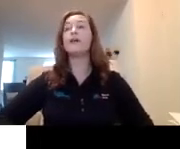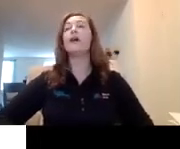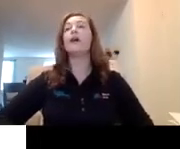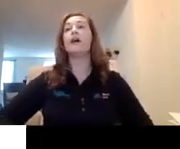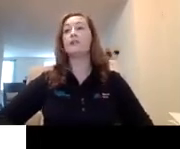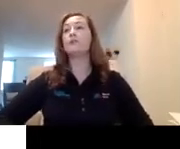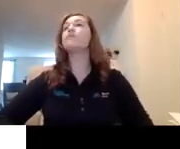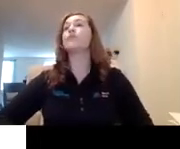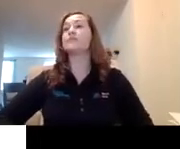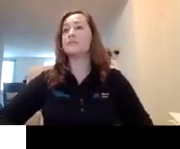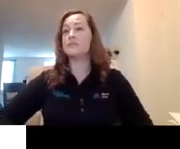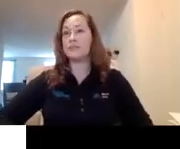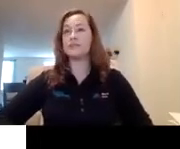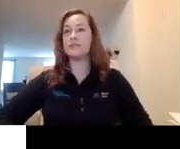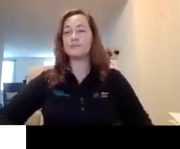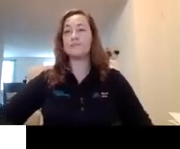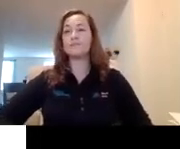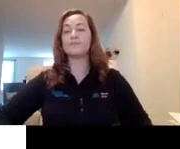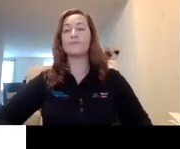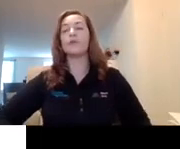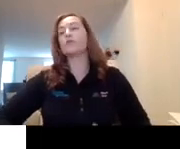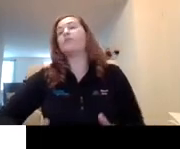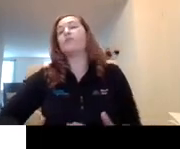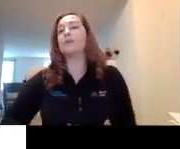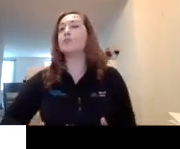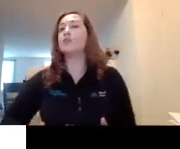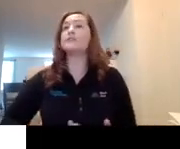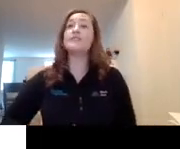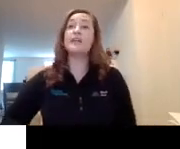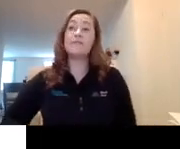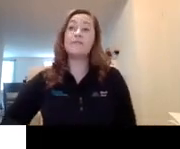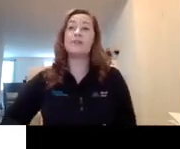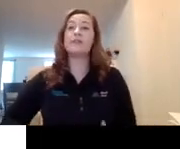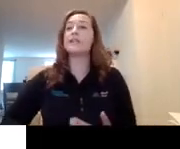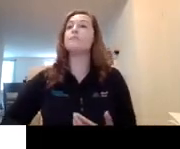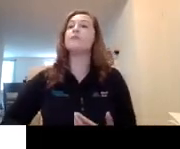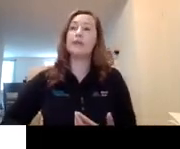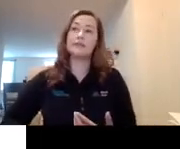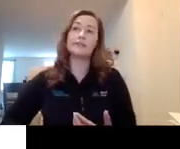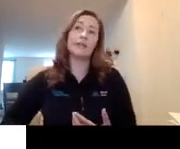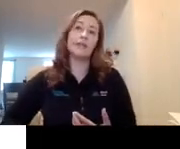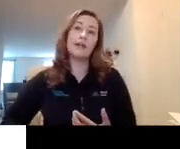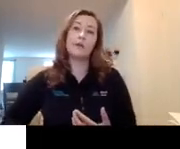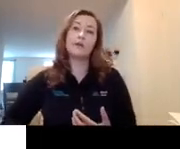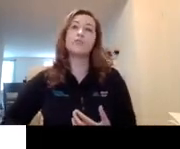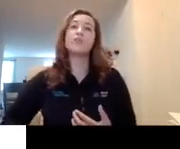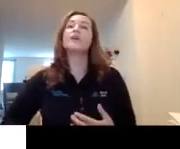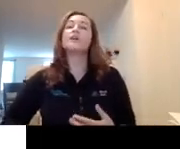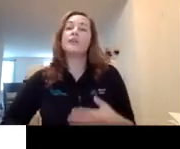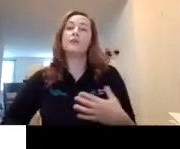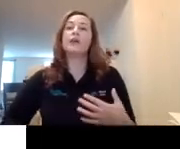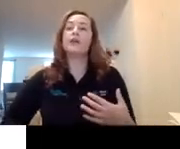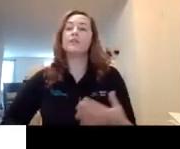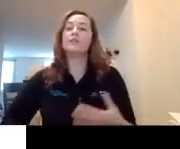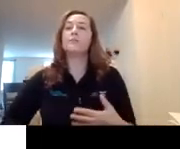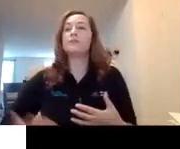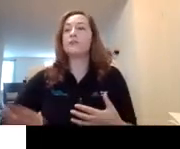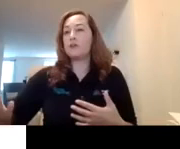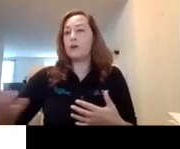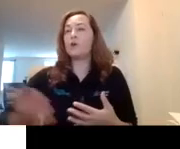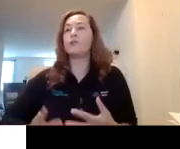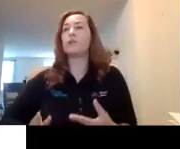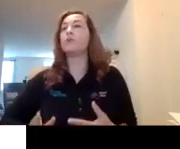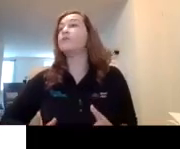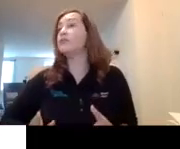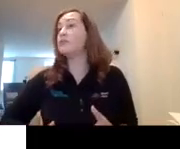disability and look for assistance. Or if the patient is deaf and needs an American Sign Language, they could get an